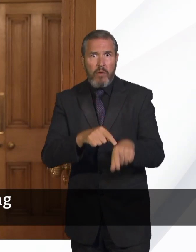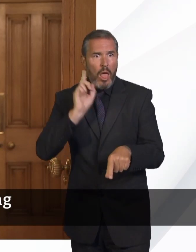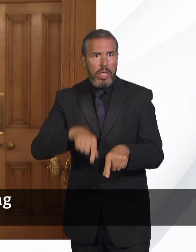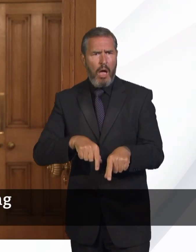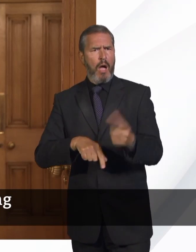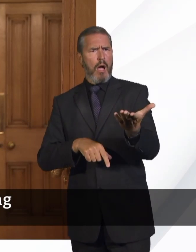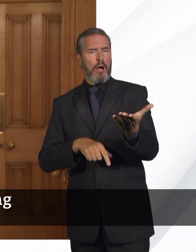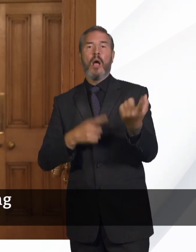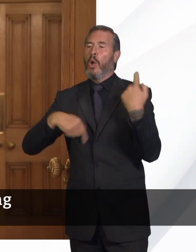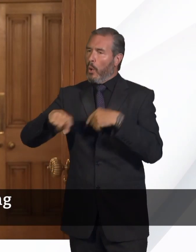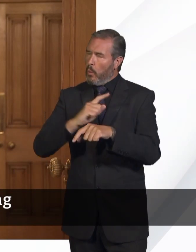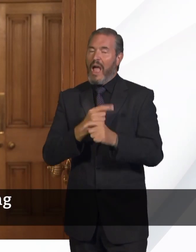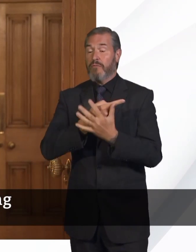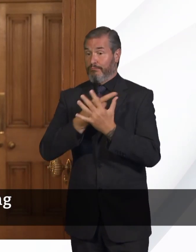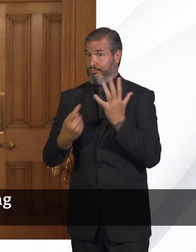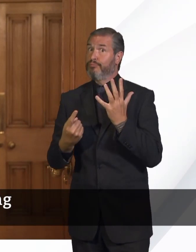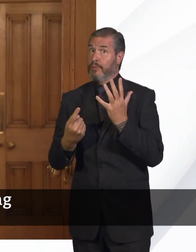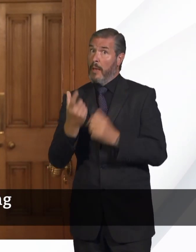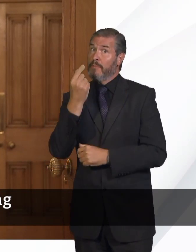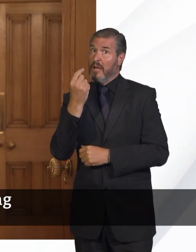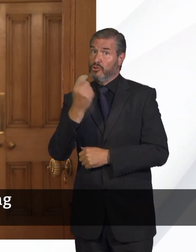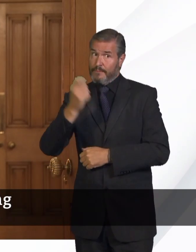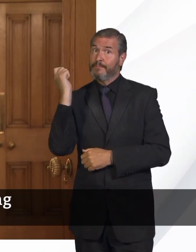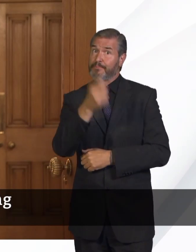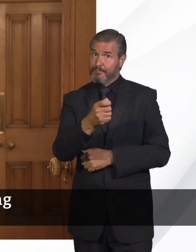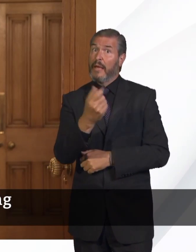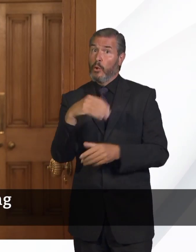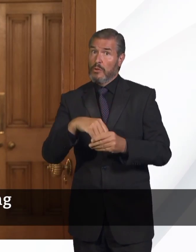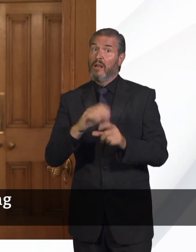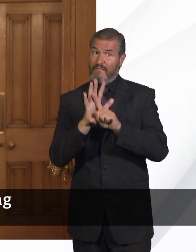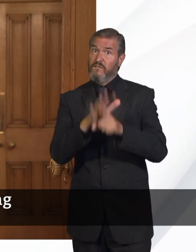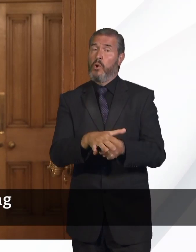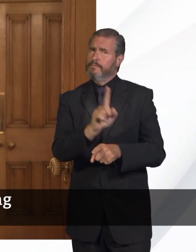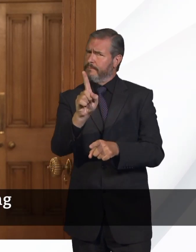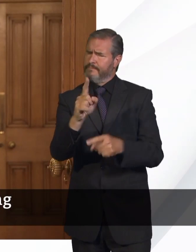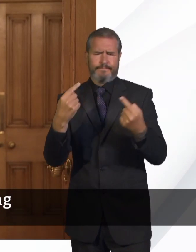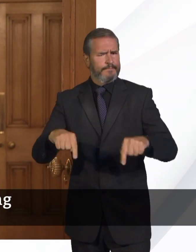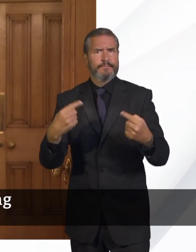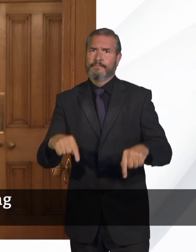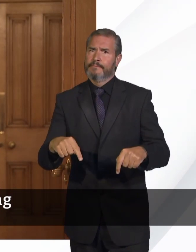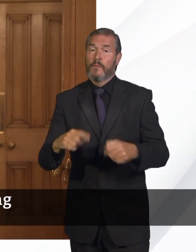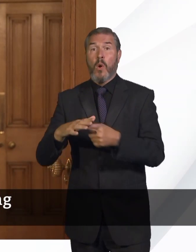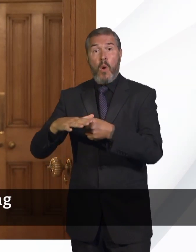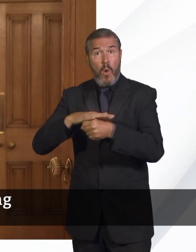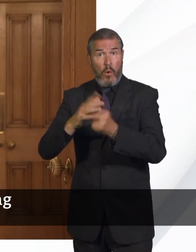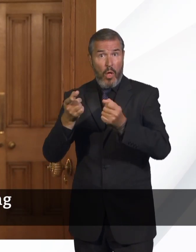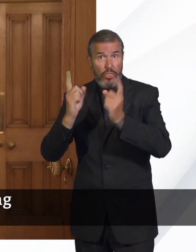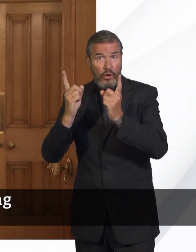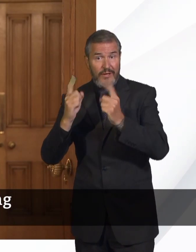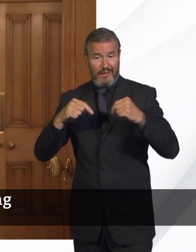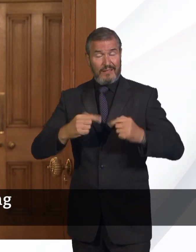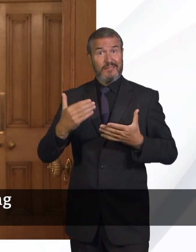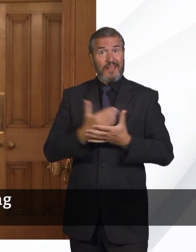virus, we can take a range of actions, including issuing enforcement notices. Local authorities and the Health and Safety